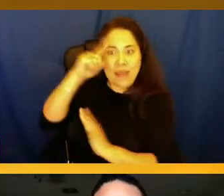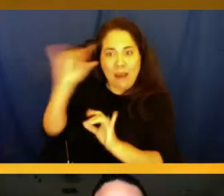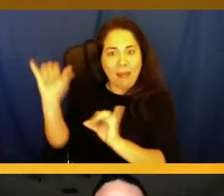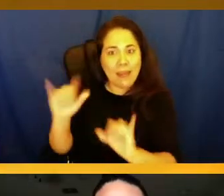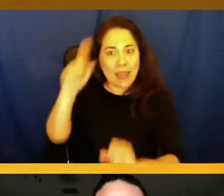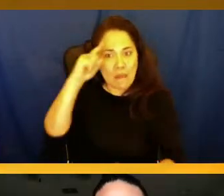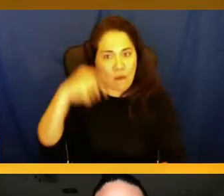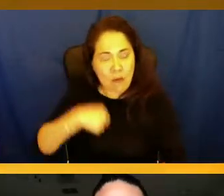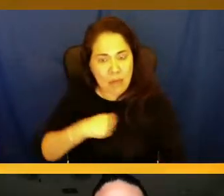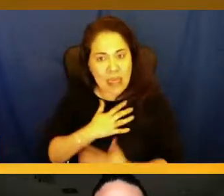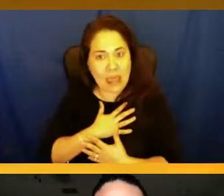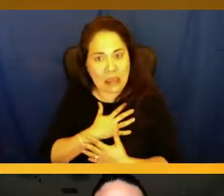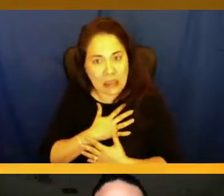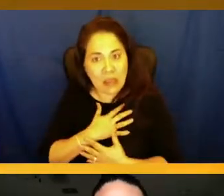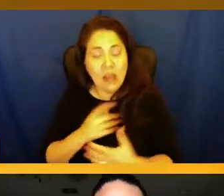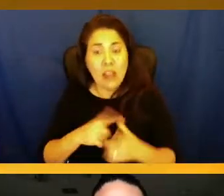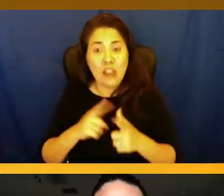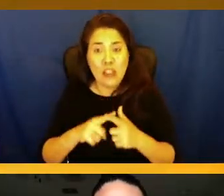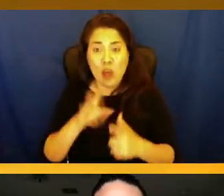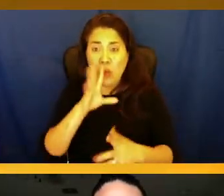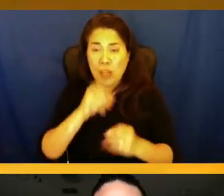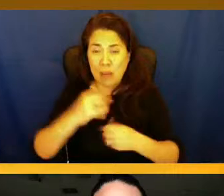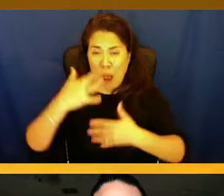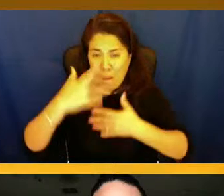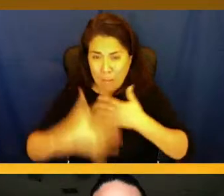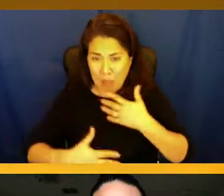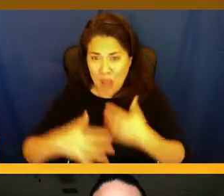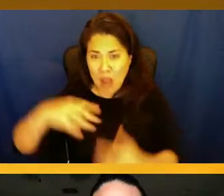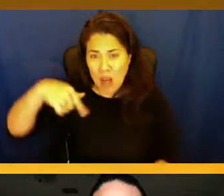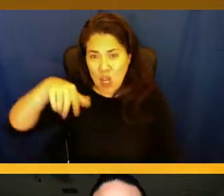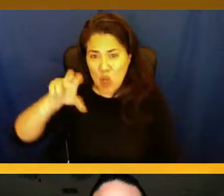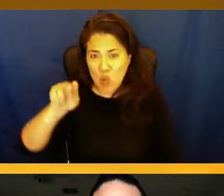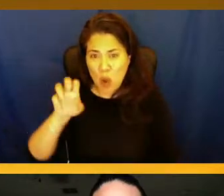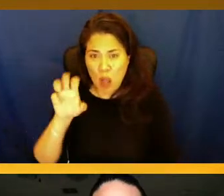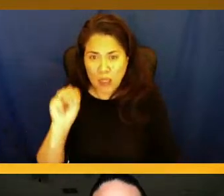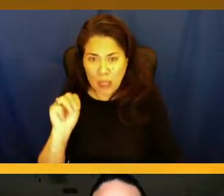And going into the blood quantum, there's two